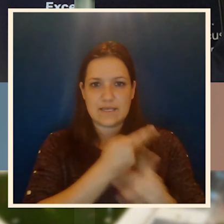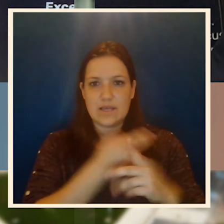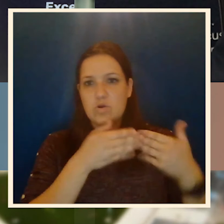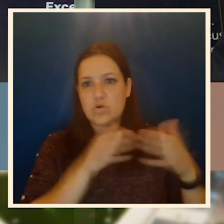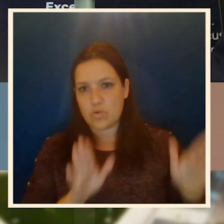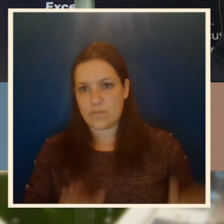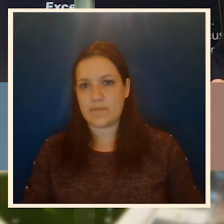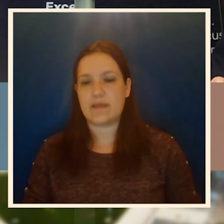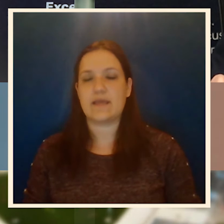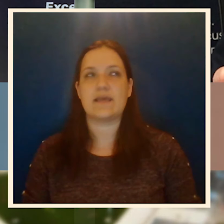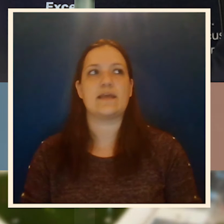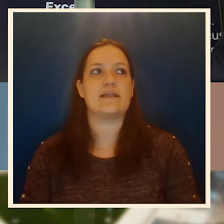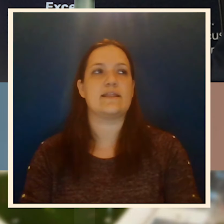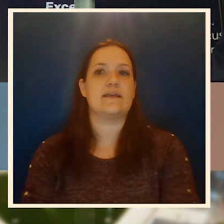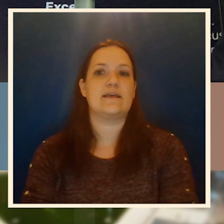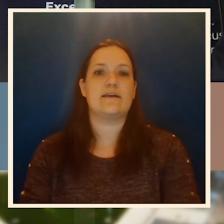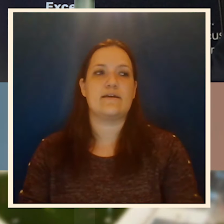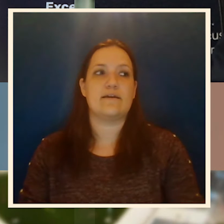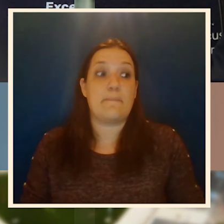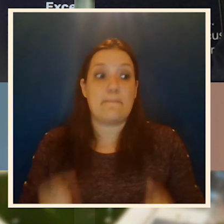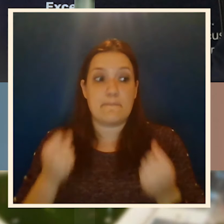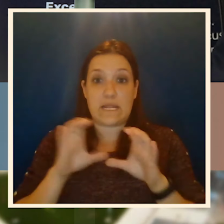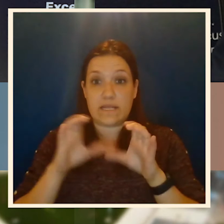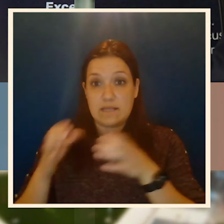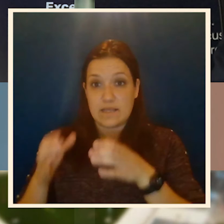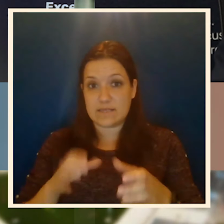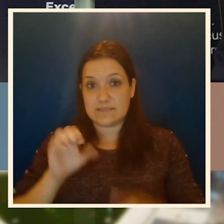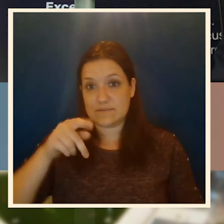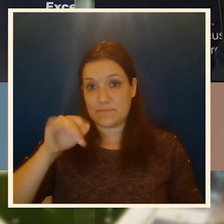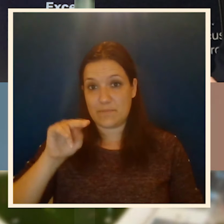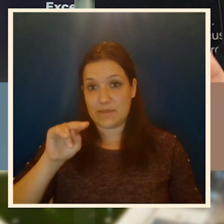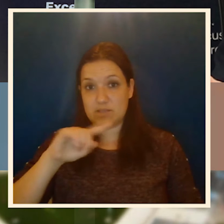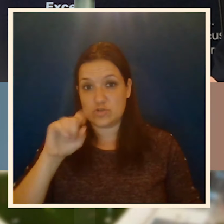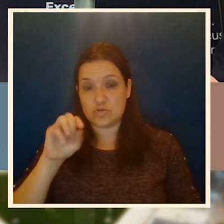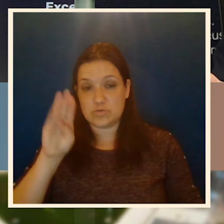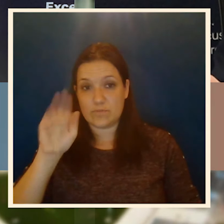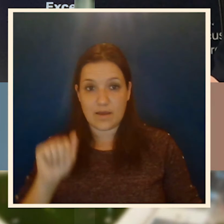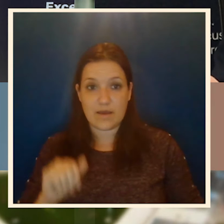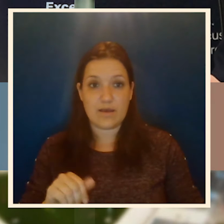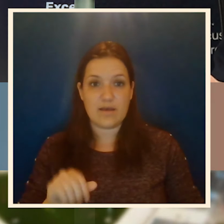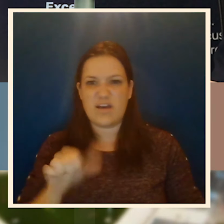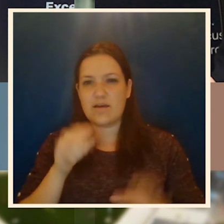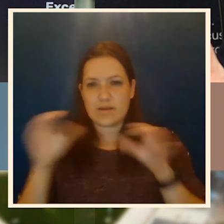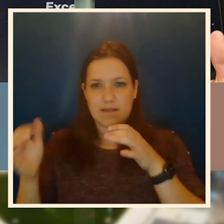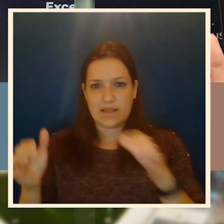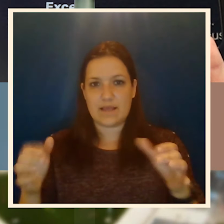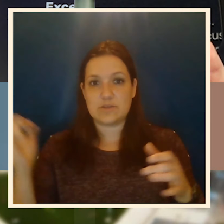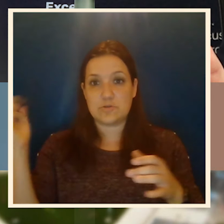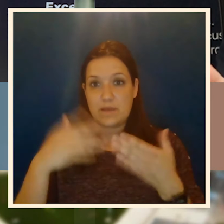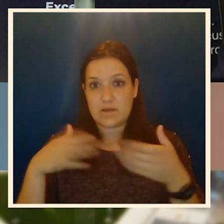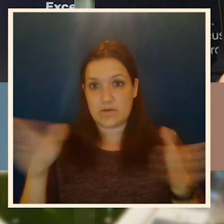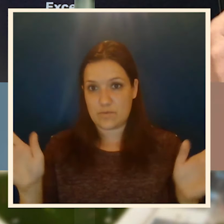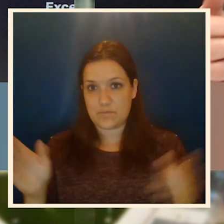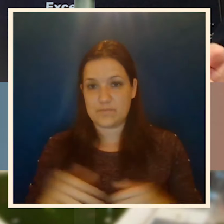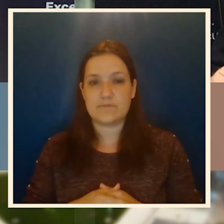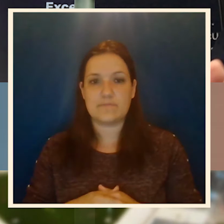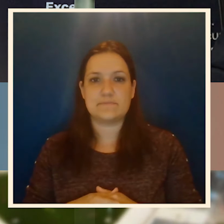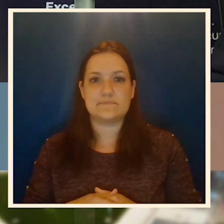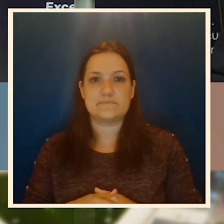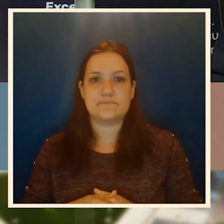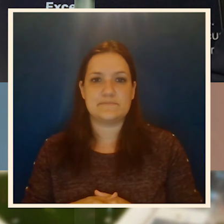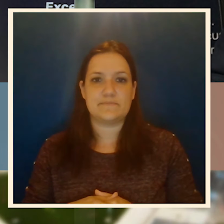open. Many of the classes, spin and Zumba and other classes, are back, although